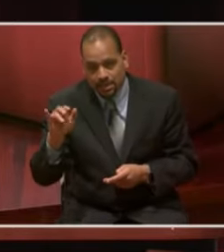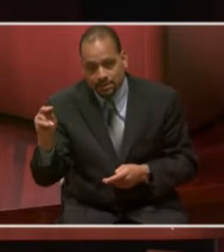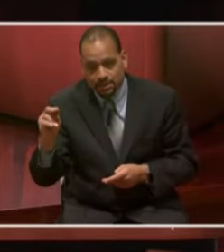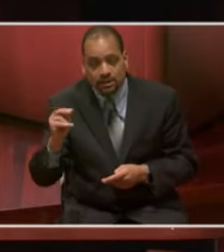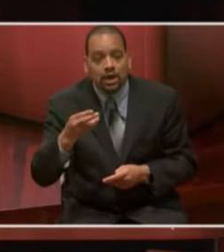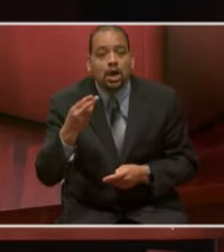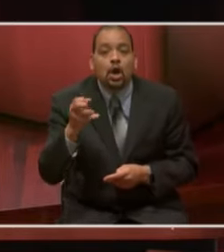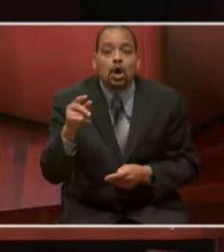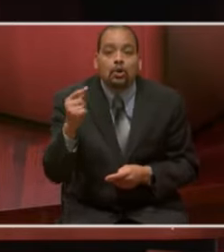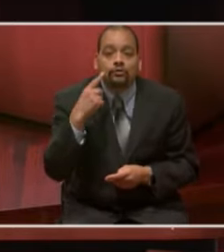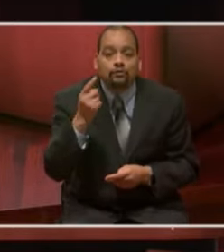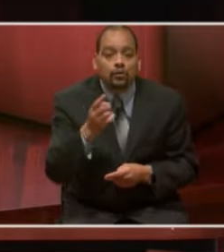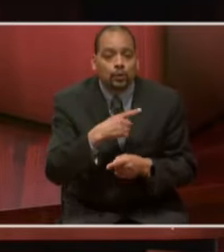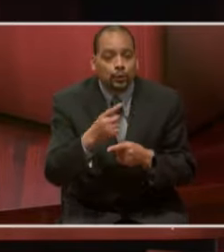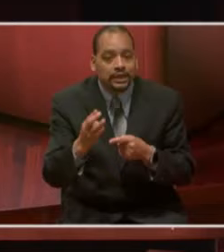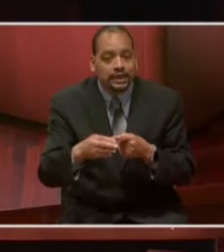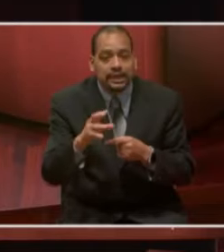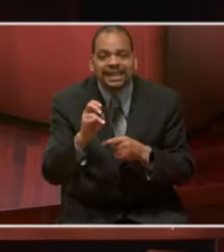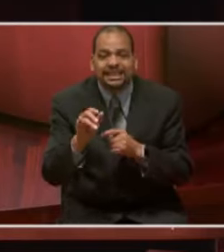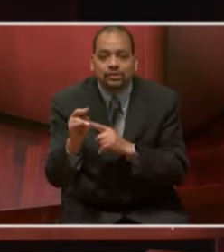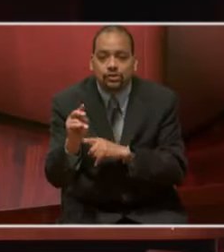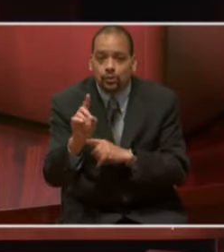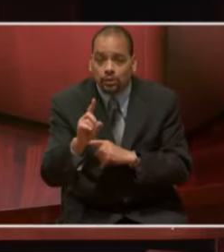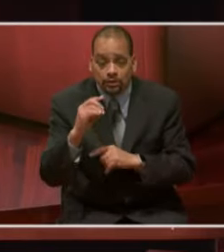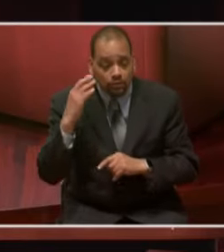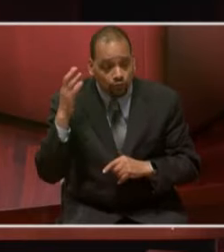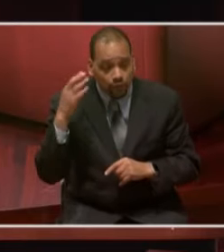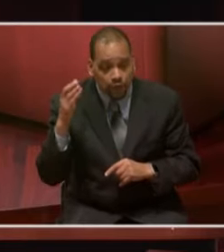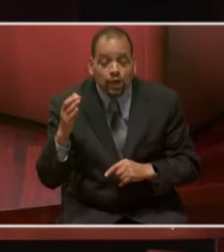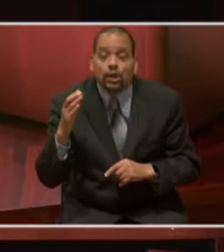of America, give him an ovation for what he's done for us?